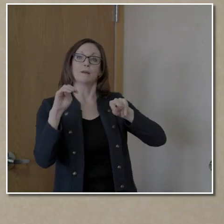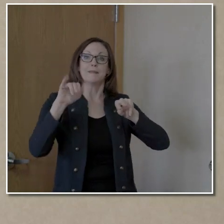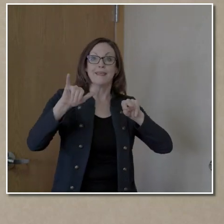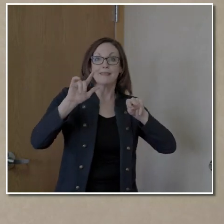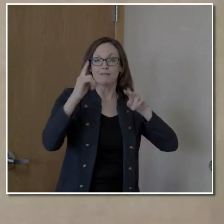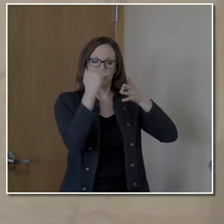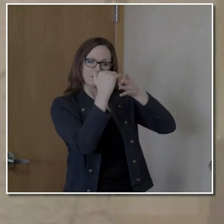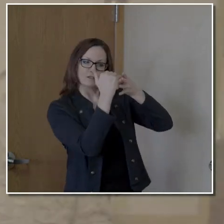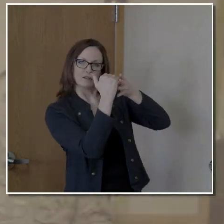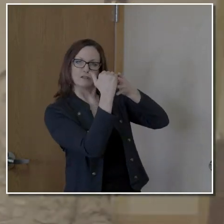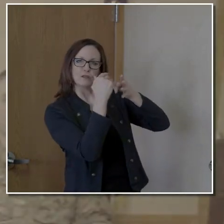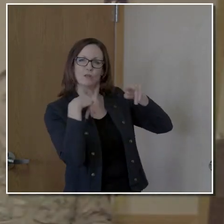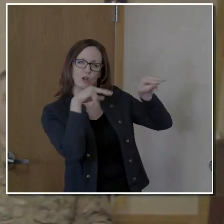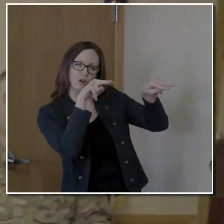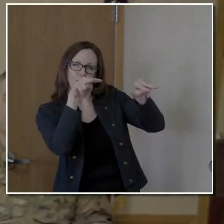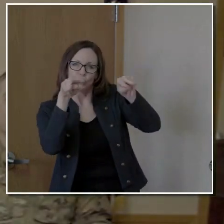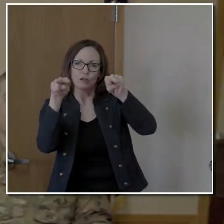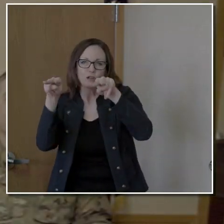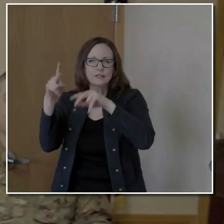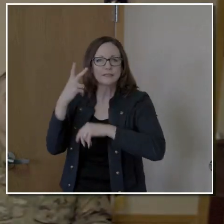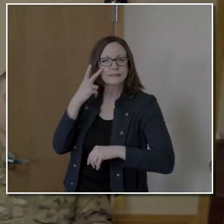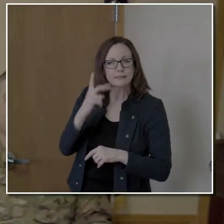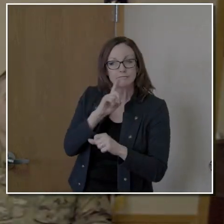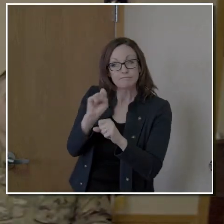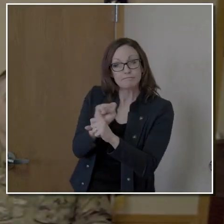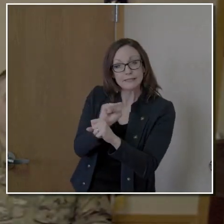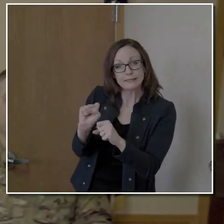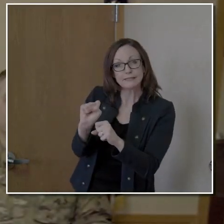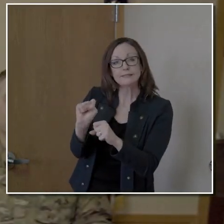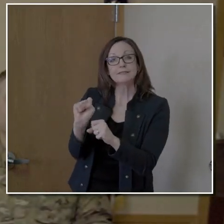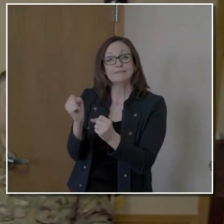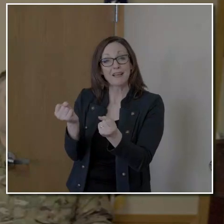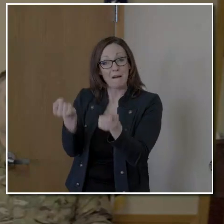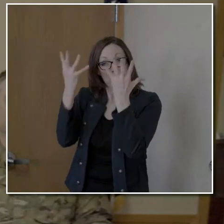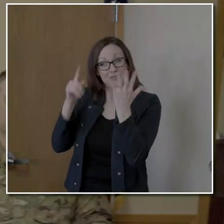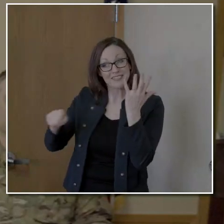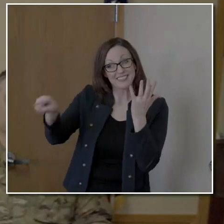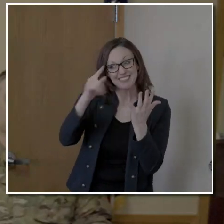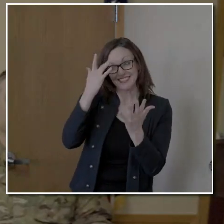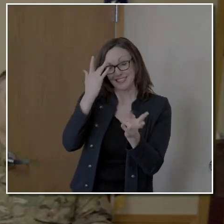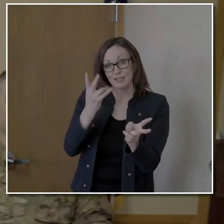Next, we'll go to Isaiah Holmes with Wisconsin Examiner.